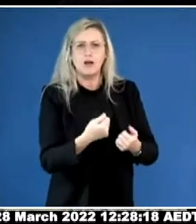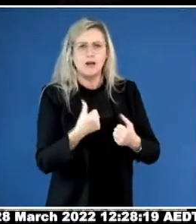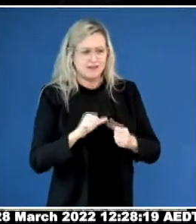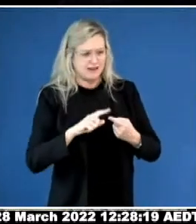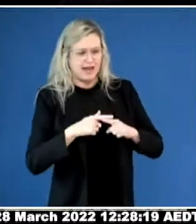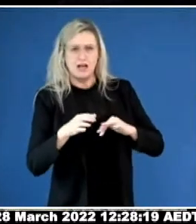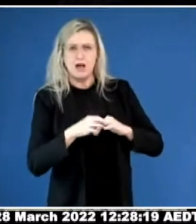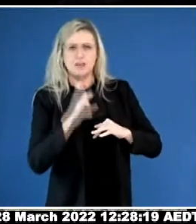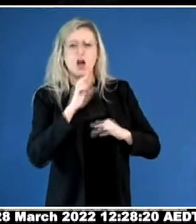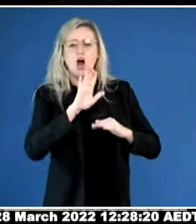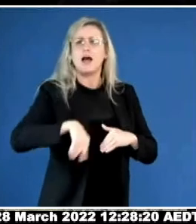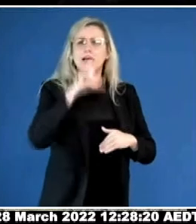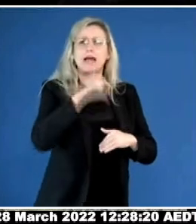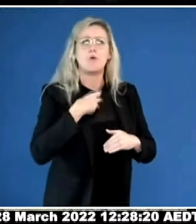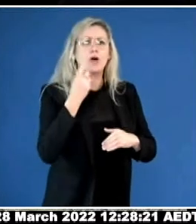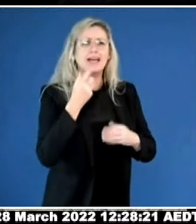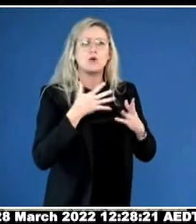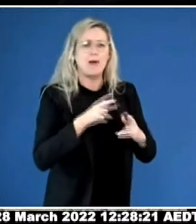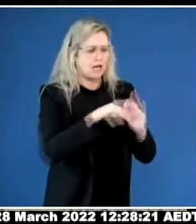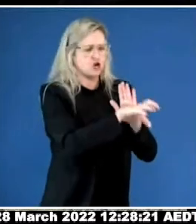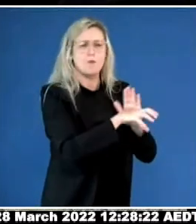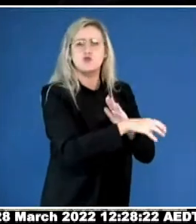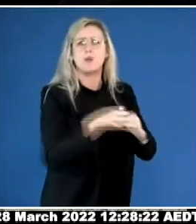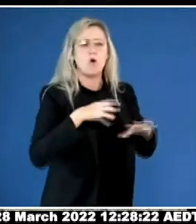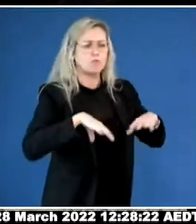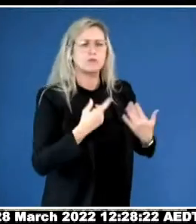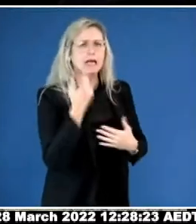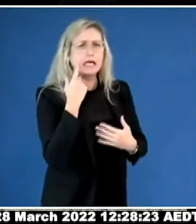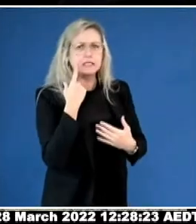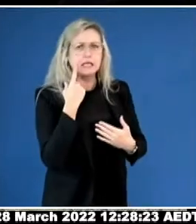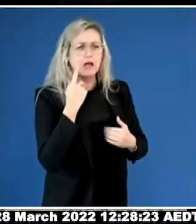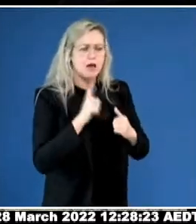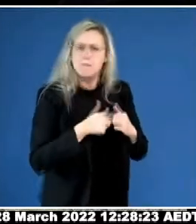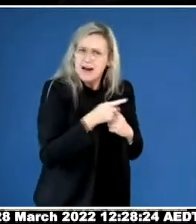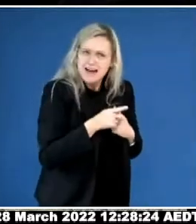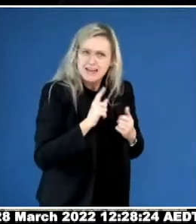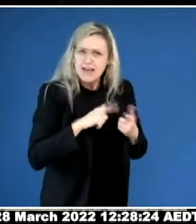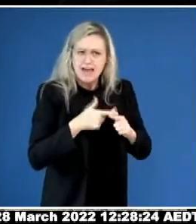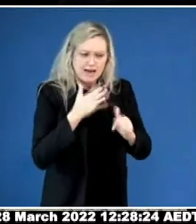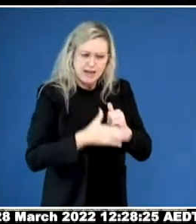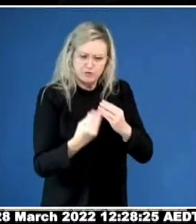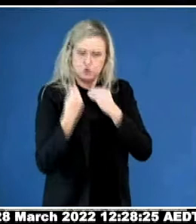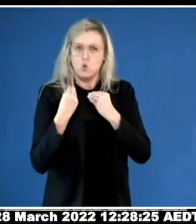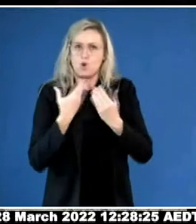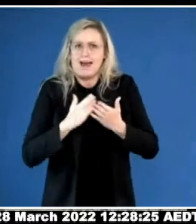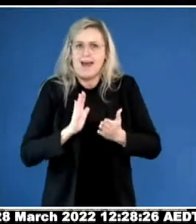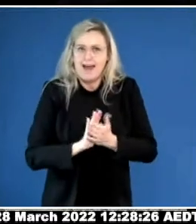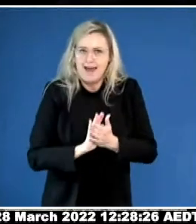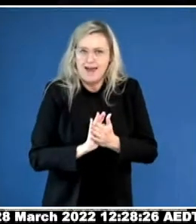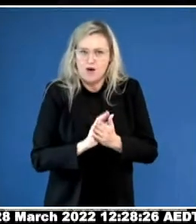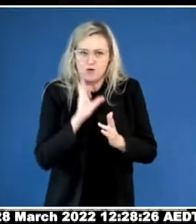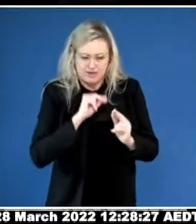me to learn how to use these things or be able to be competent in having autonomy over paying these